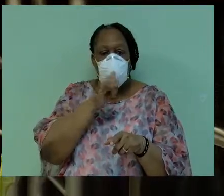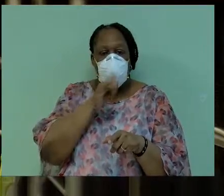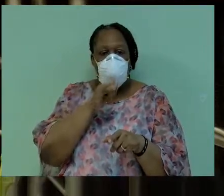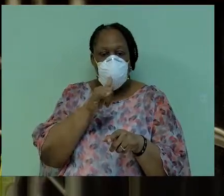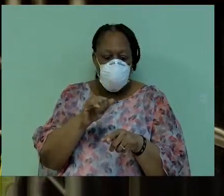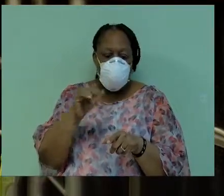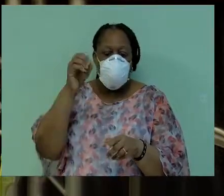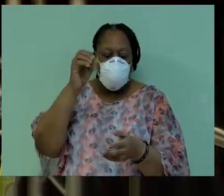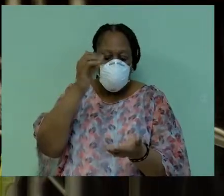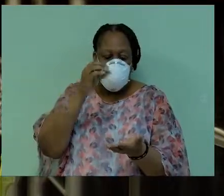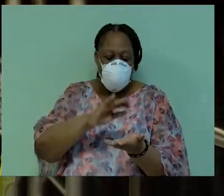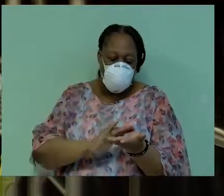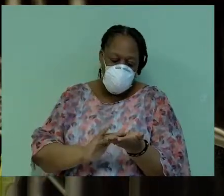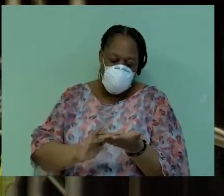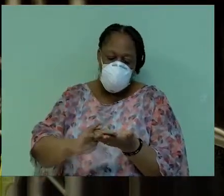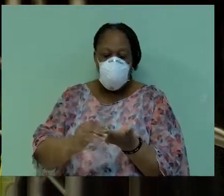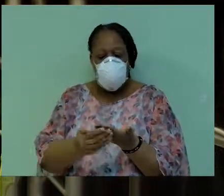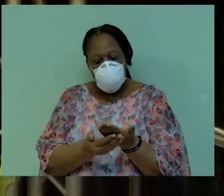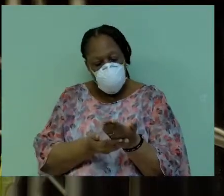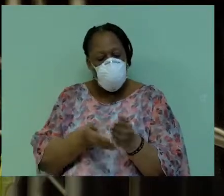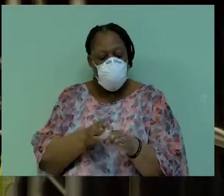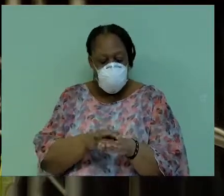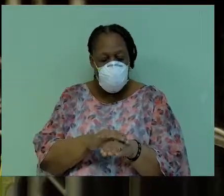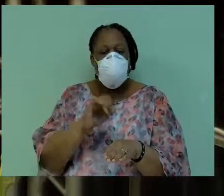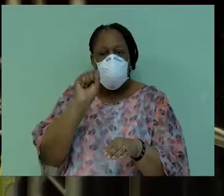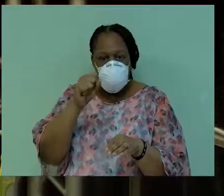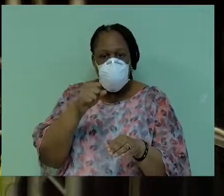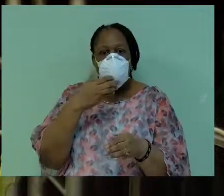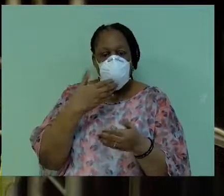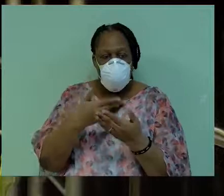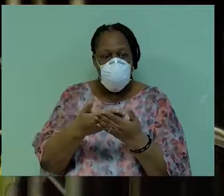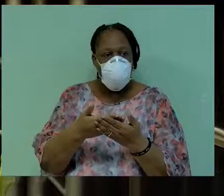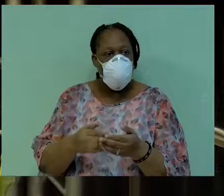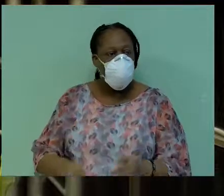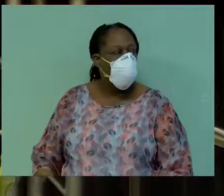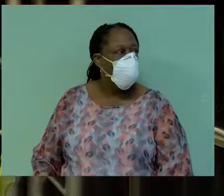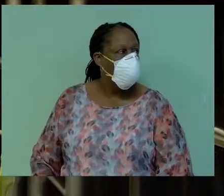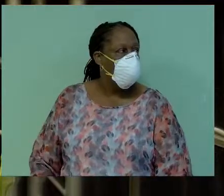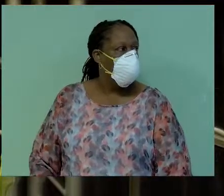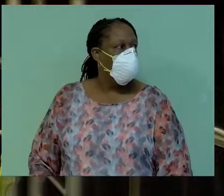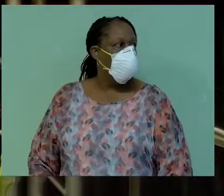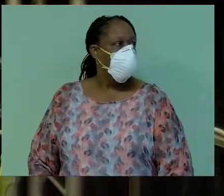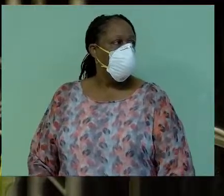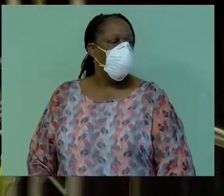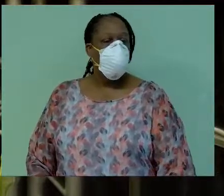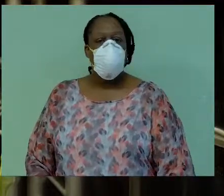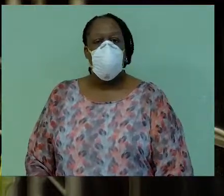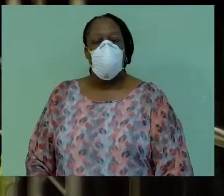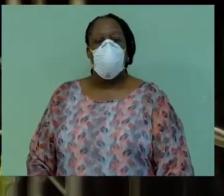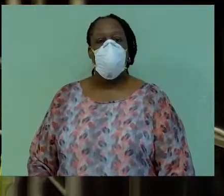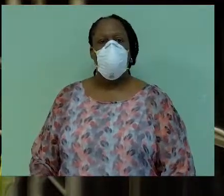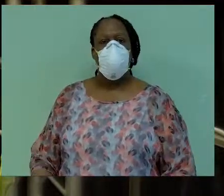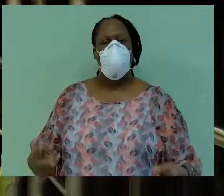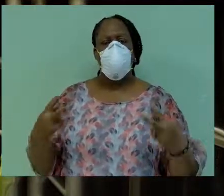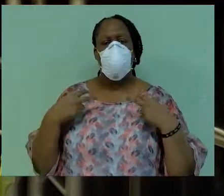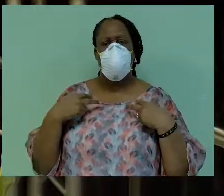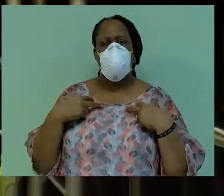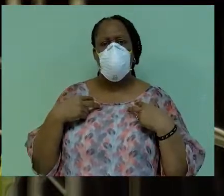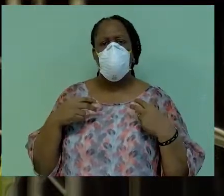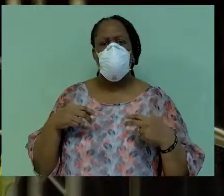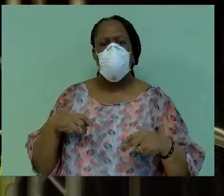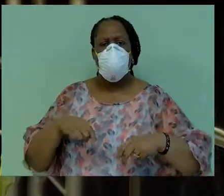high strength for direct use. Now, with respect to thermometers, we have looked at